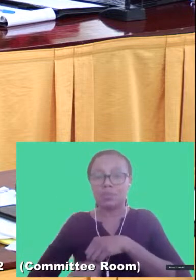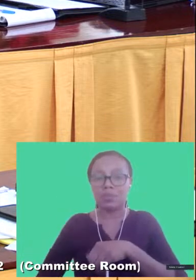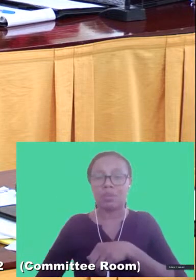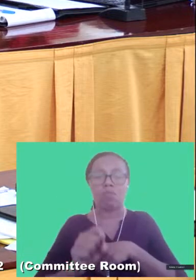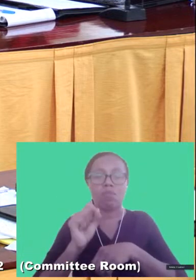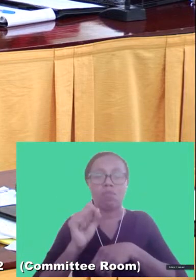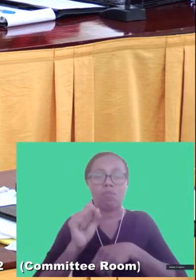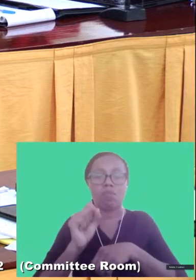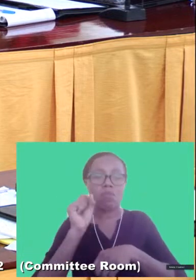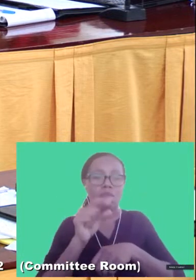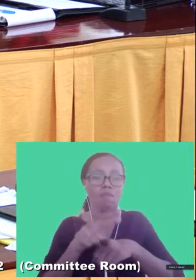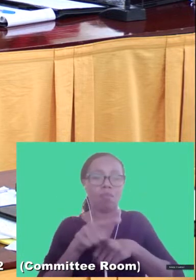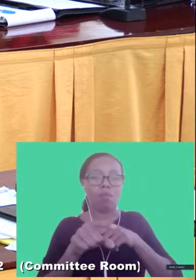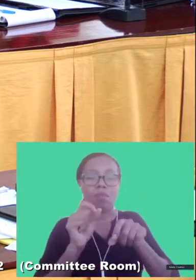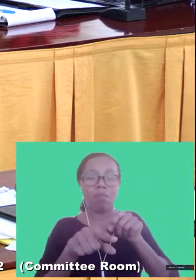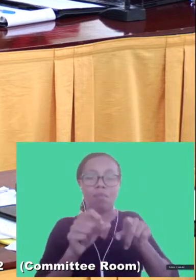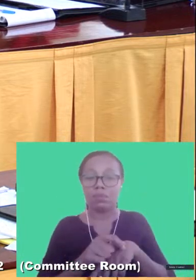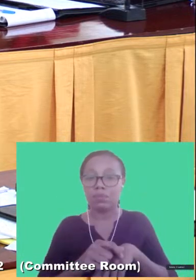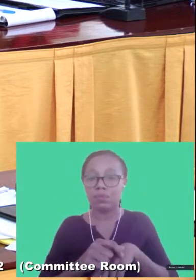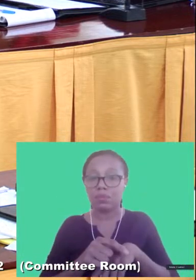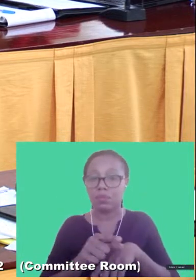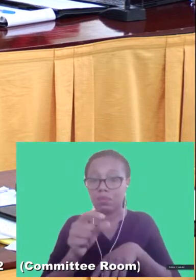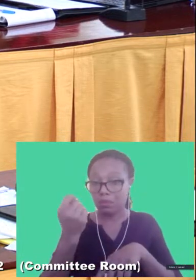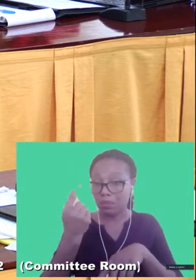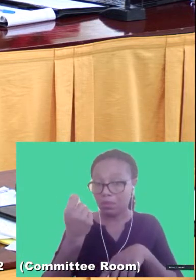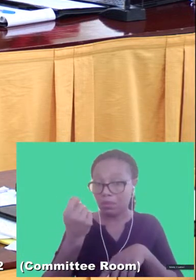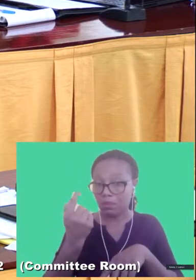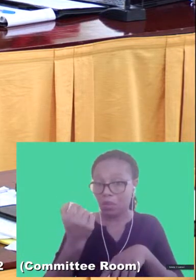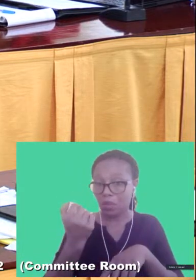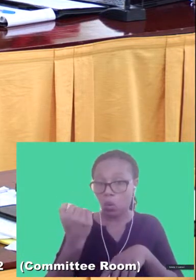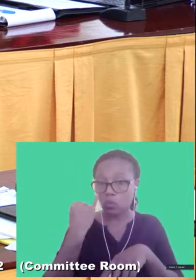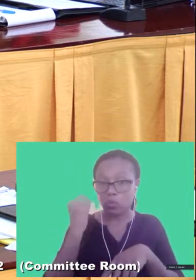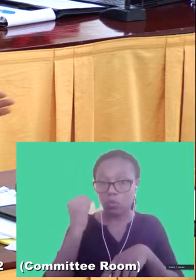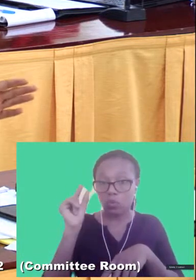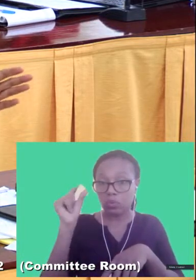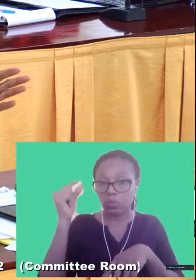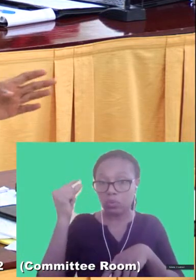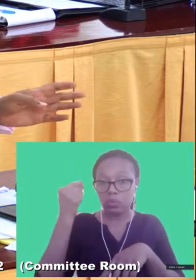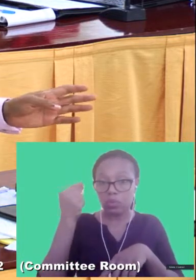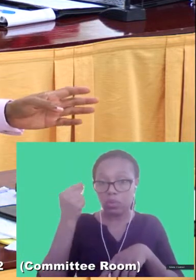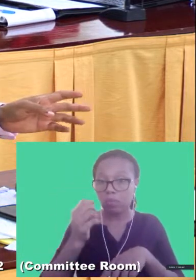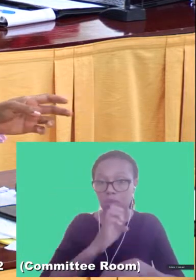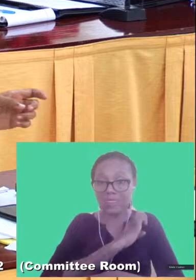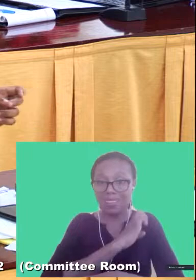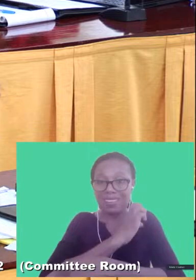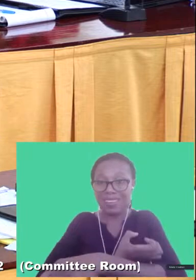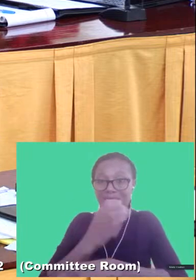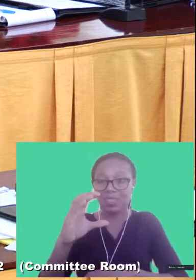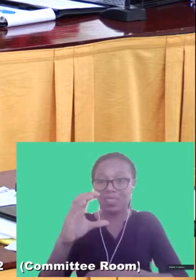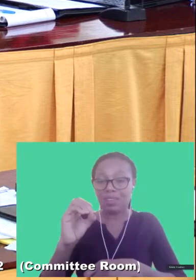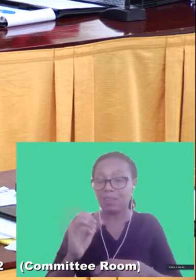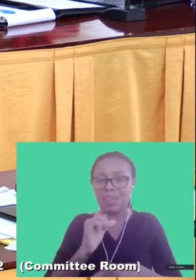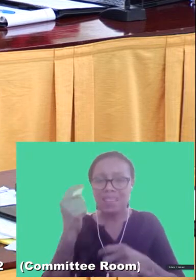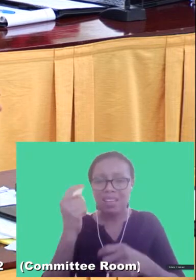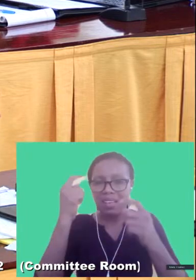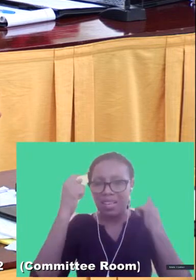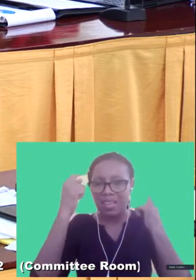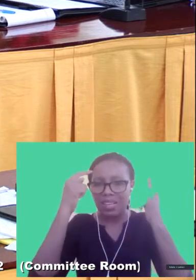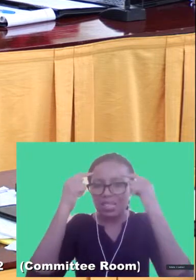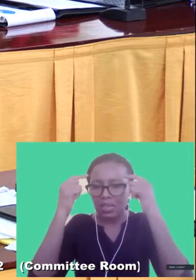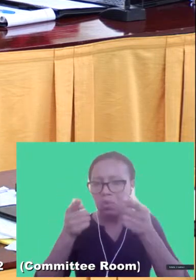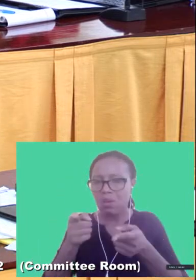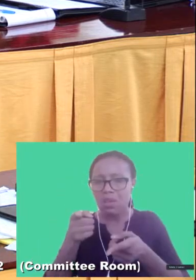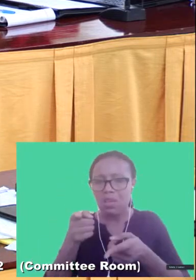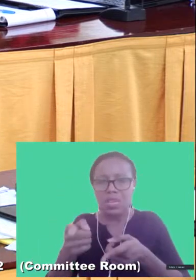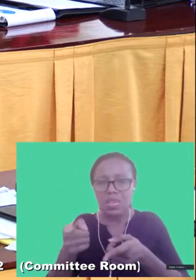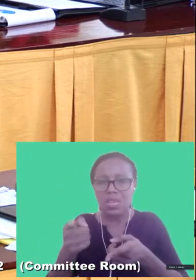company, doesn't look out for the small man in this sector, then what will happen is that you will move to RE, and people with a lot of money will